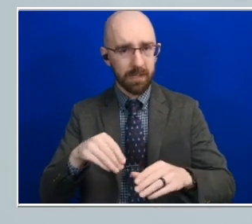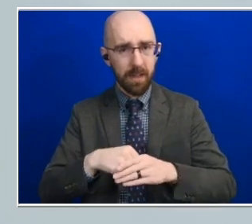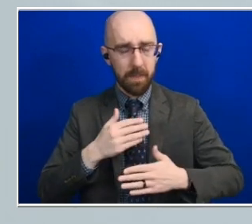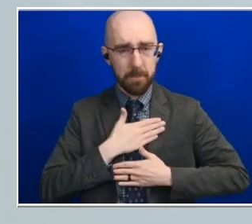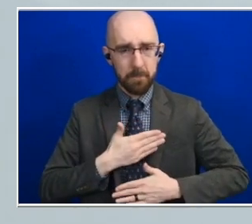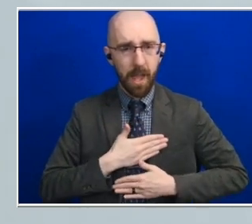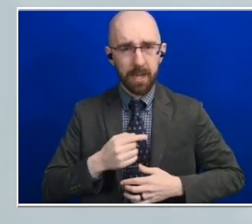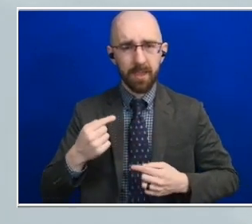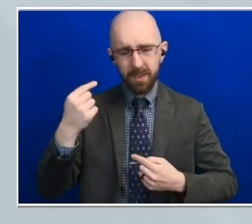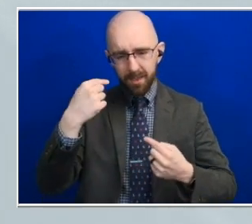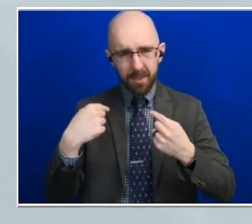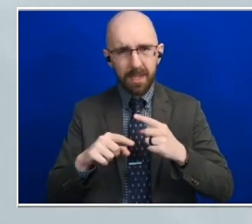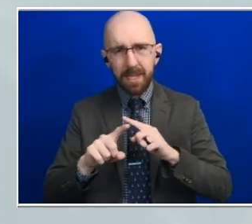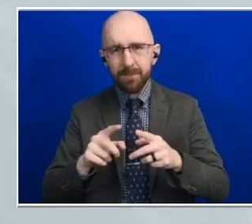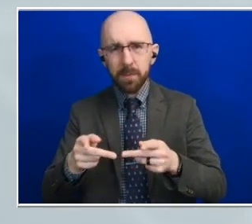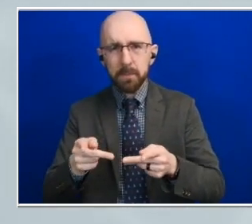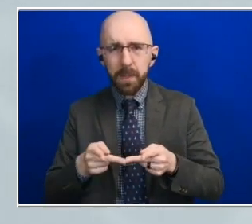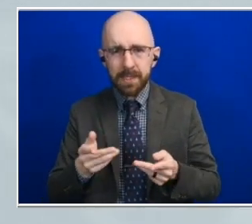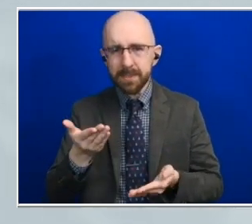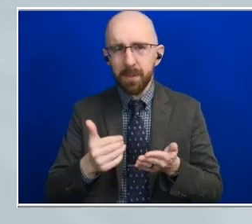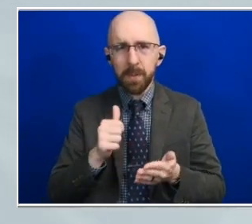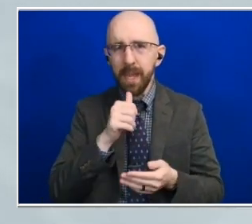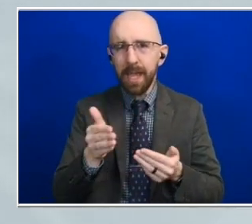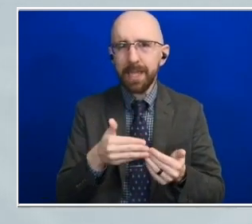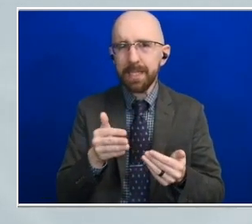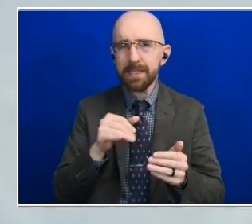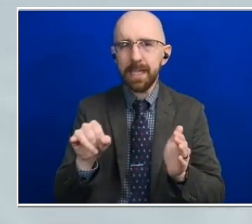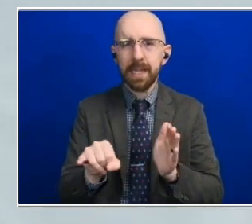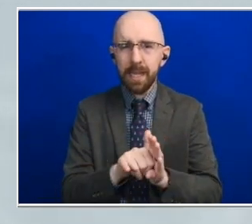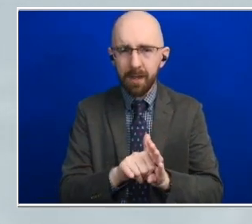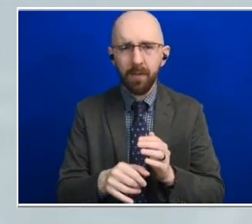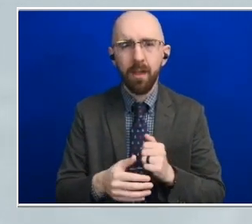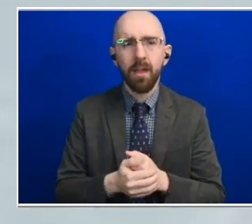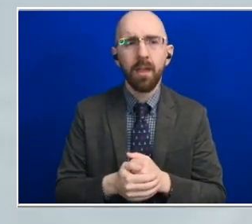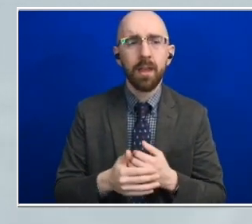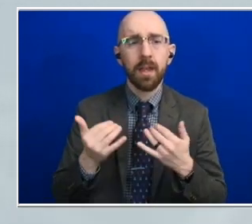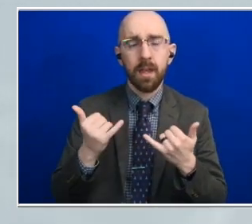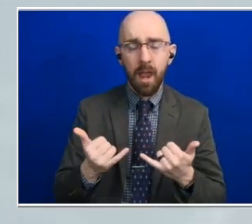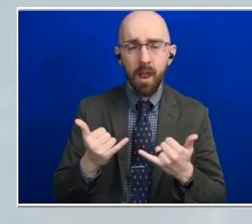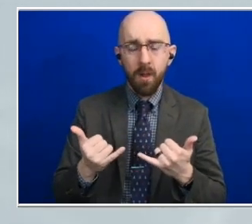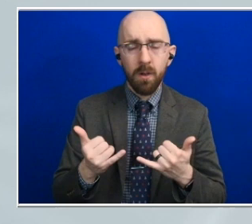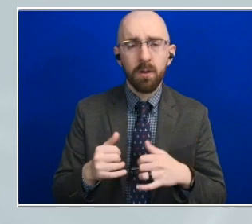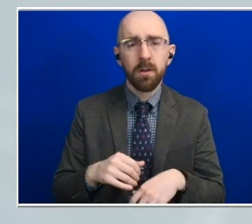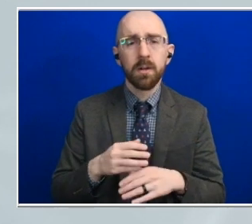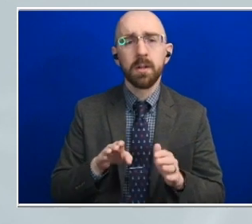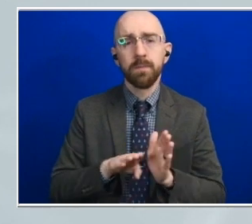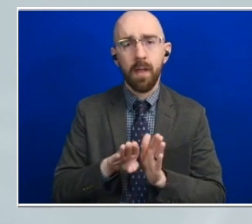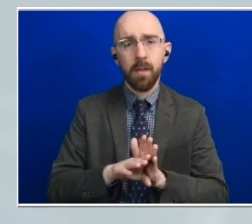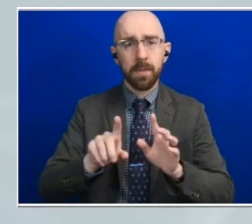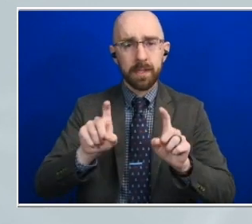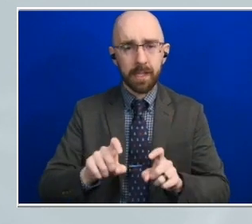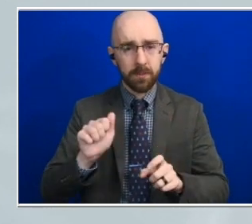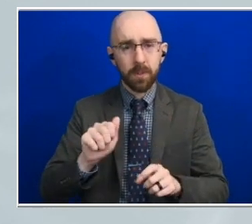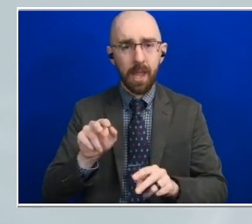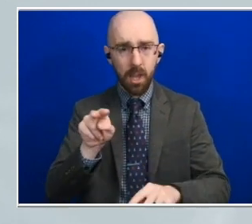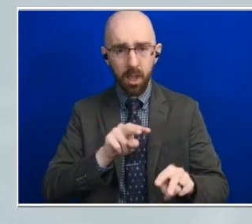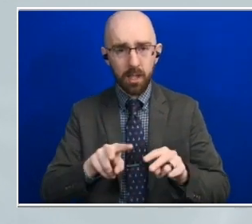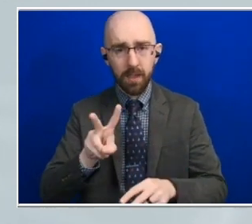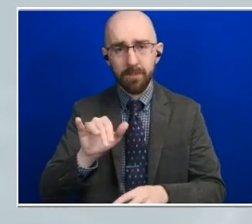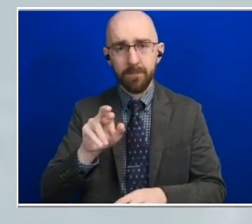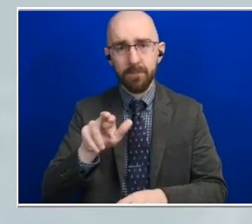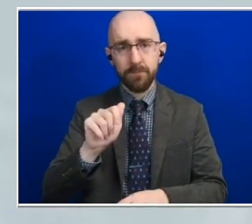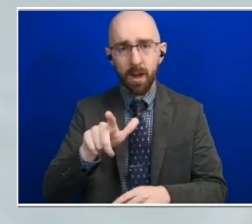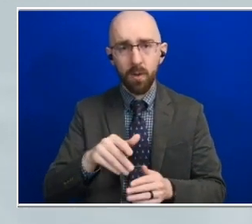may not be easily detectable. There has now been developed a test where we can look at viral particles,